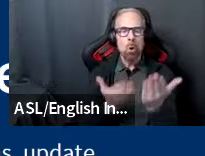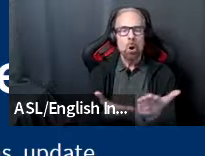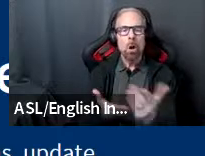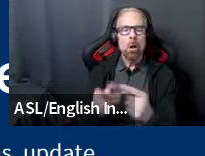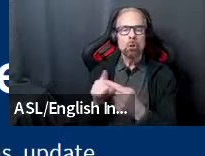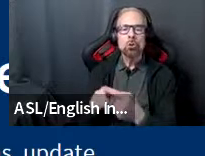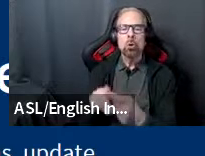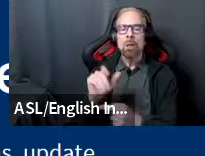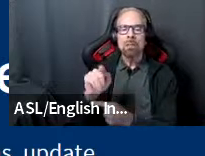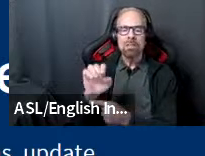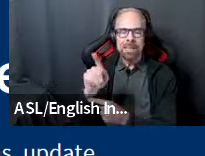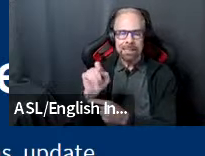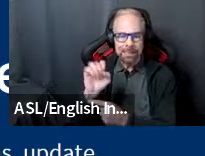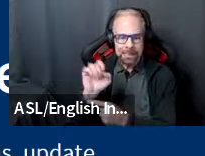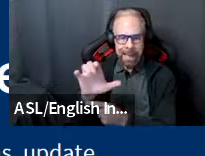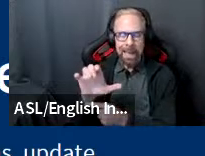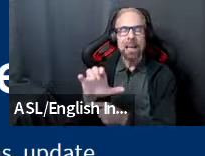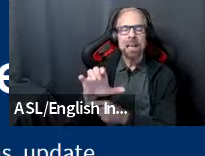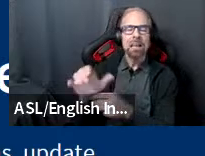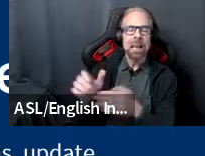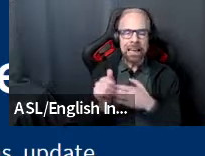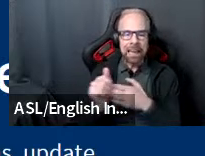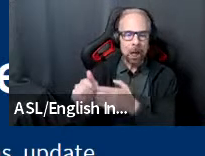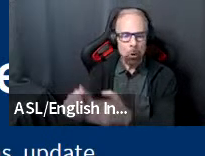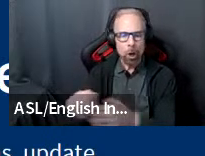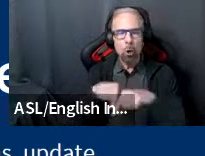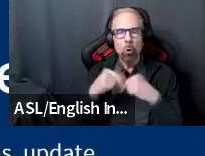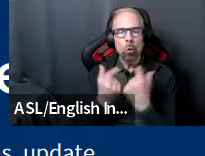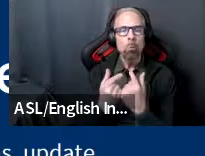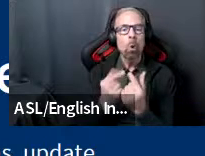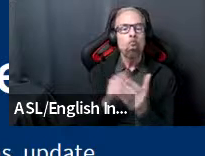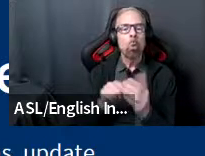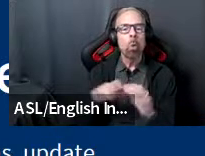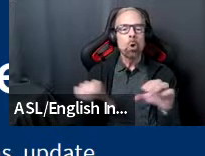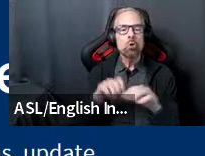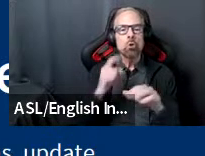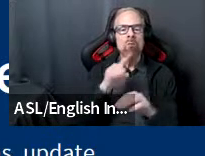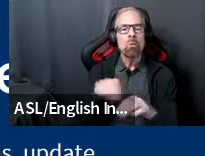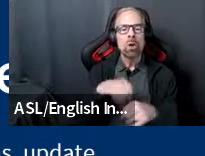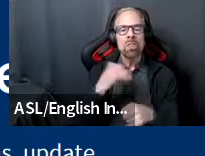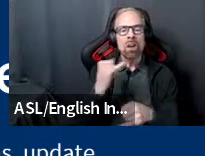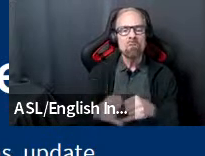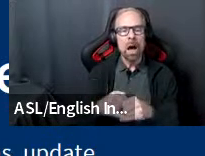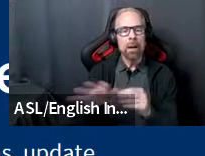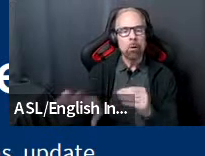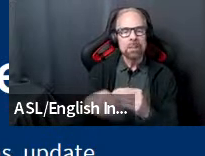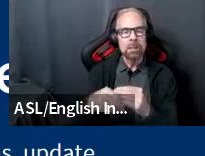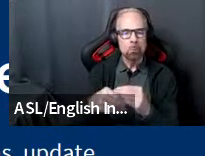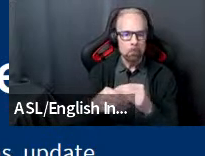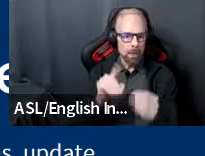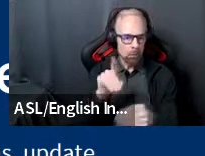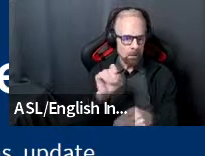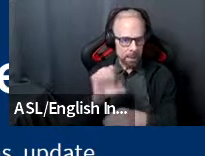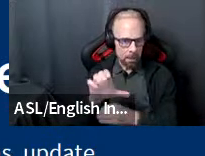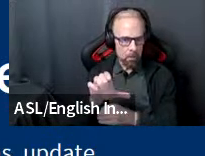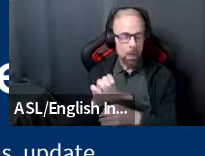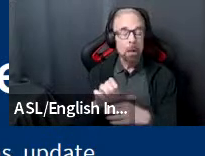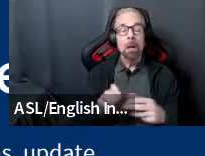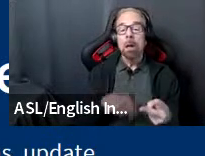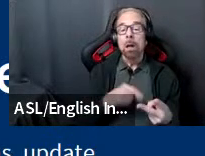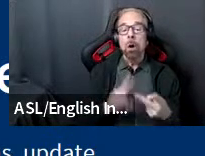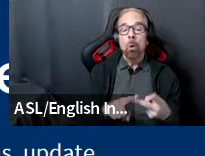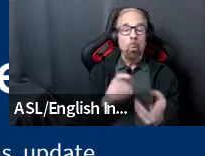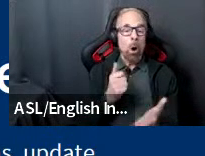steering group of what we bring forward for the final supplemental document. It's going to help